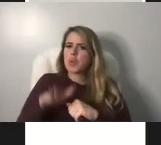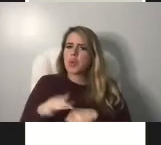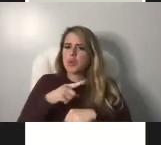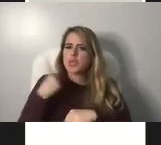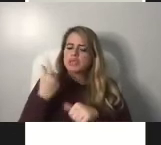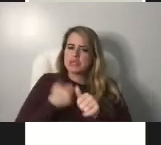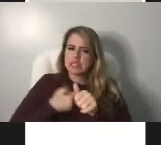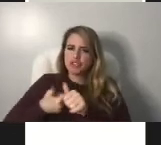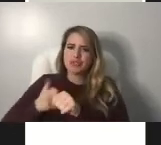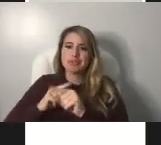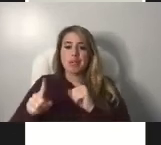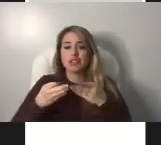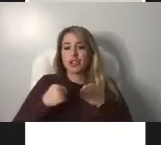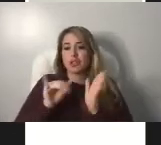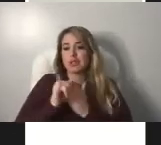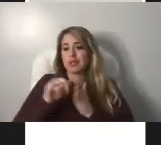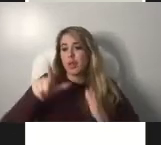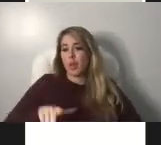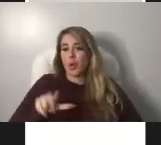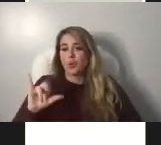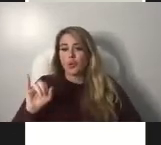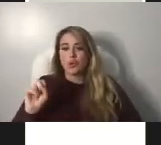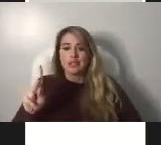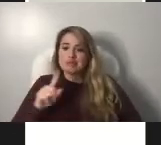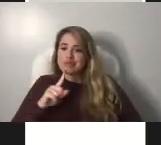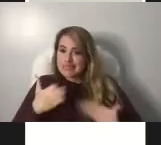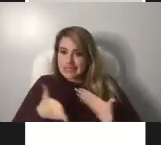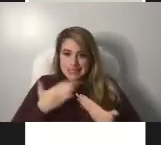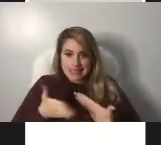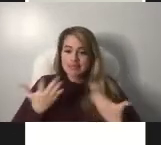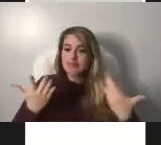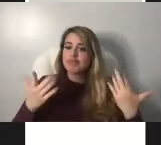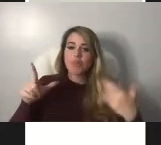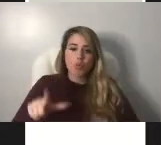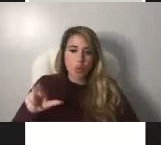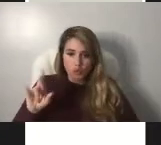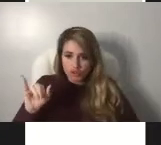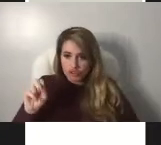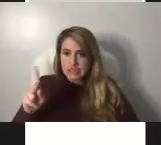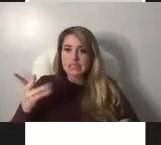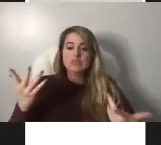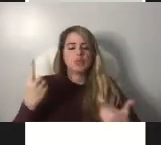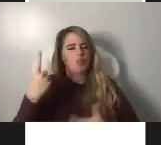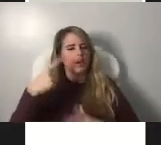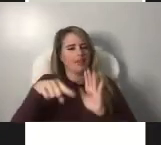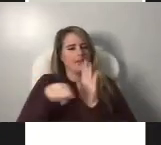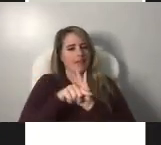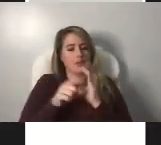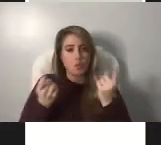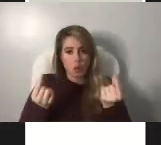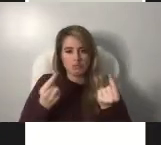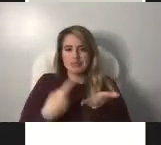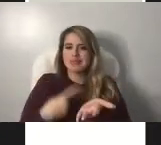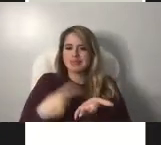by one, but generally these are low risk. So easy to administer, low risk. The downside is they sometimes can